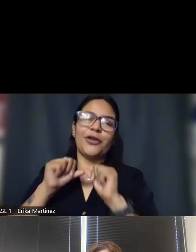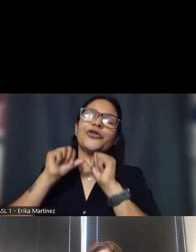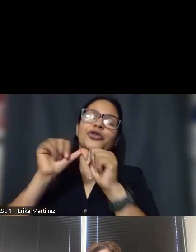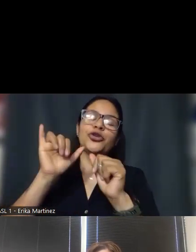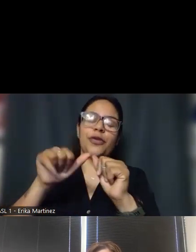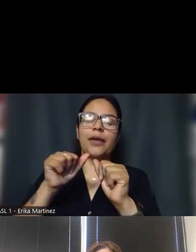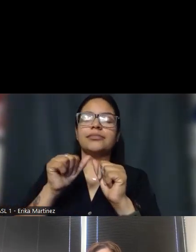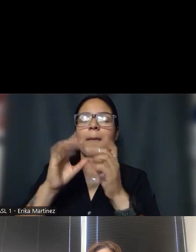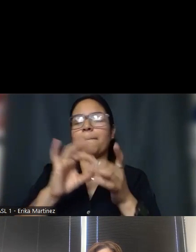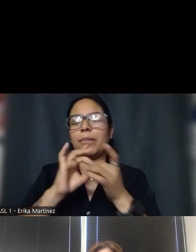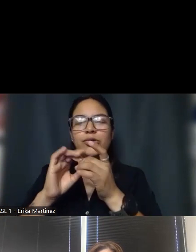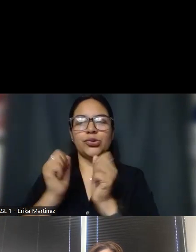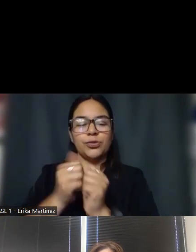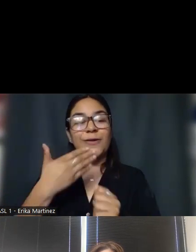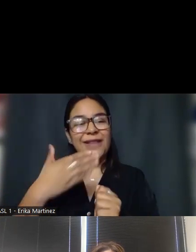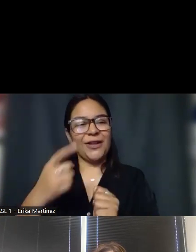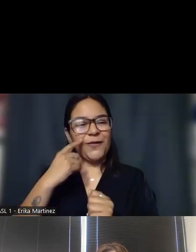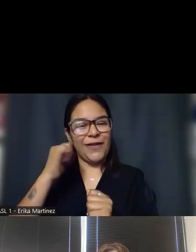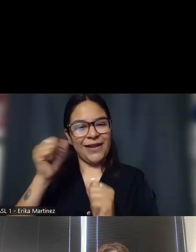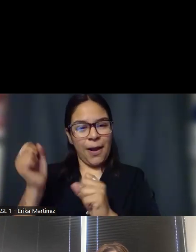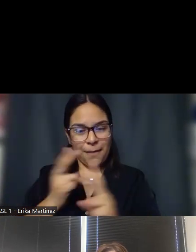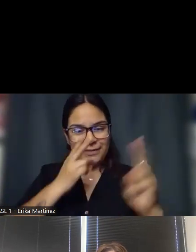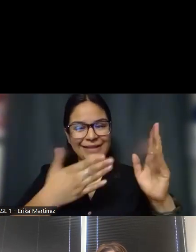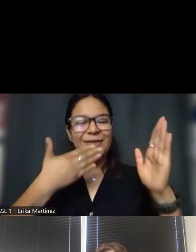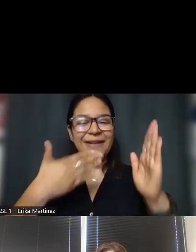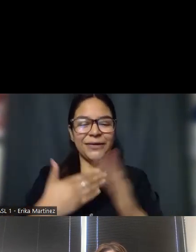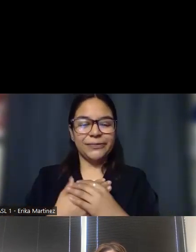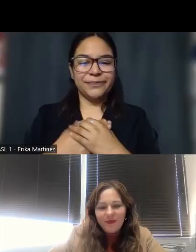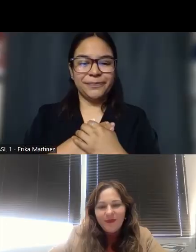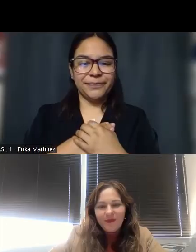system. Thank you for the time to provide the update.